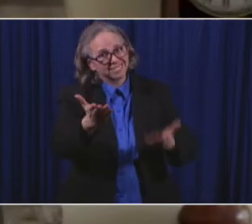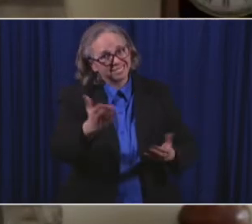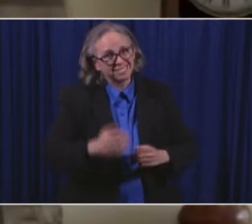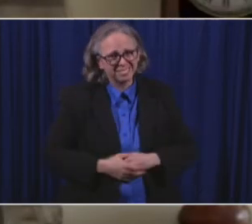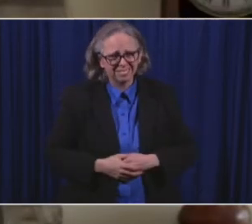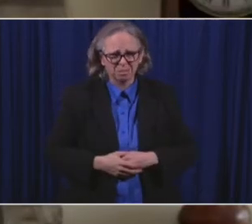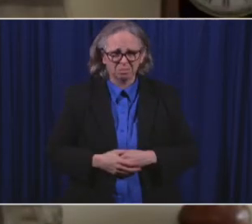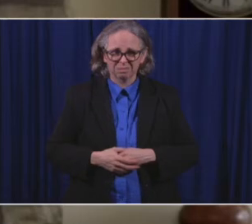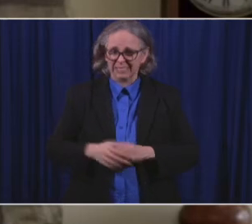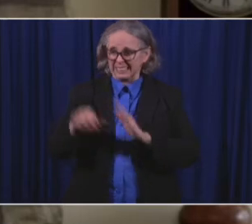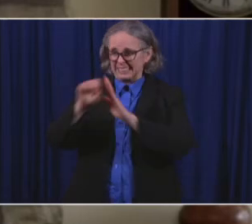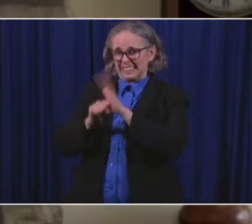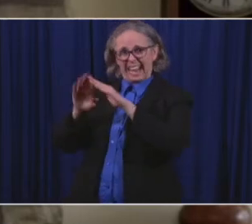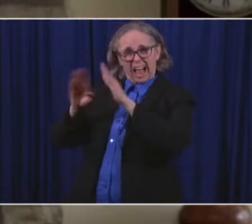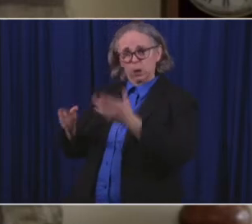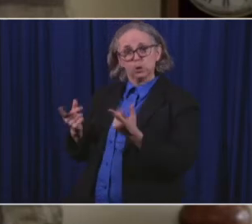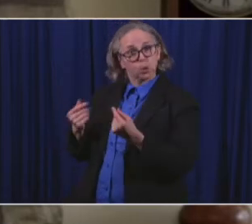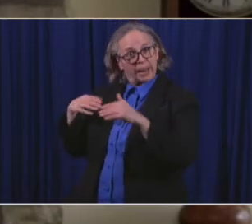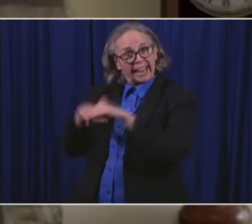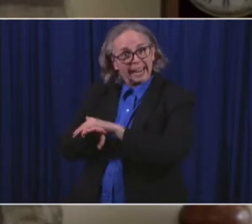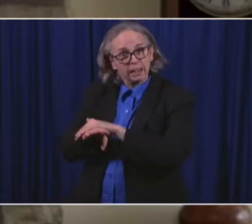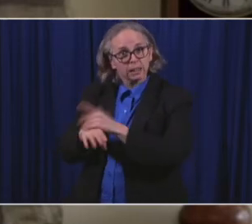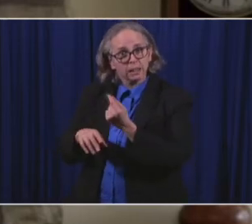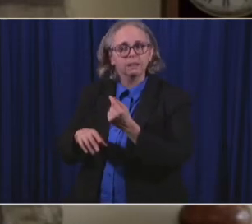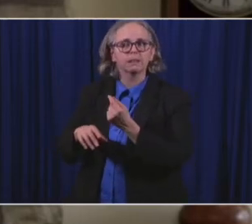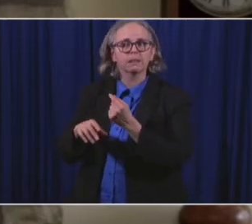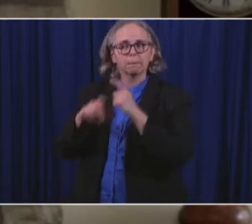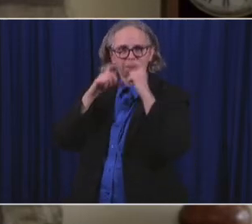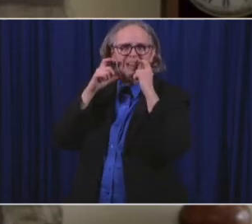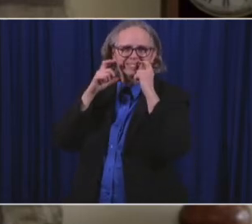that guidance has certainly not changed.